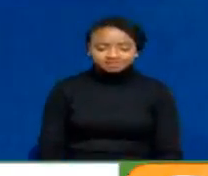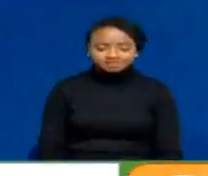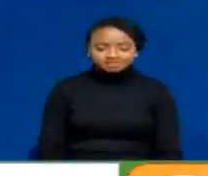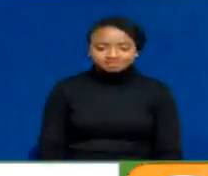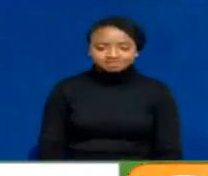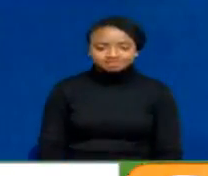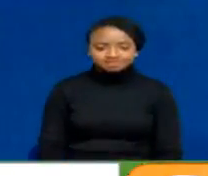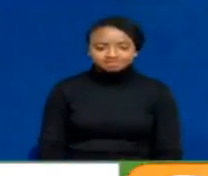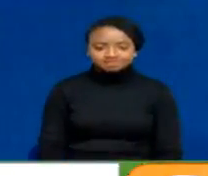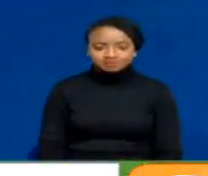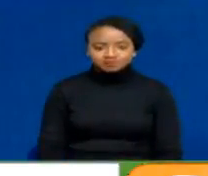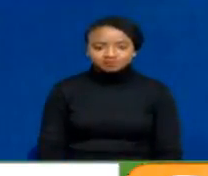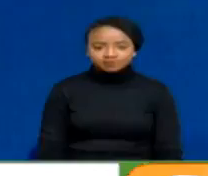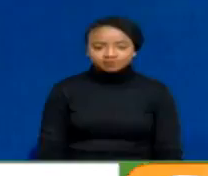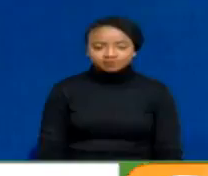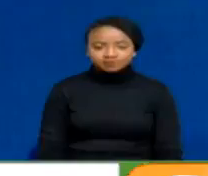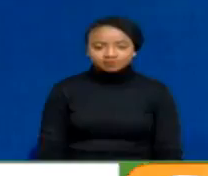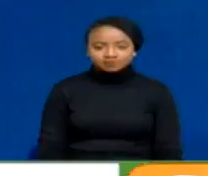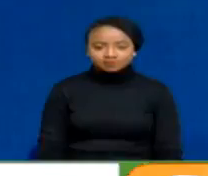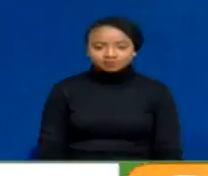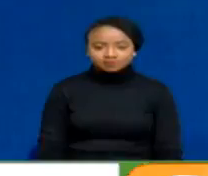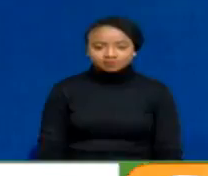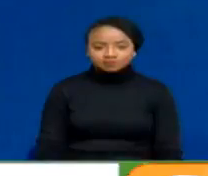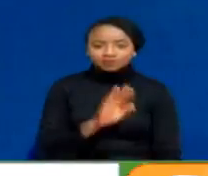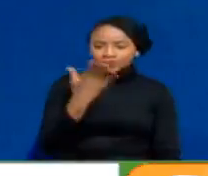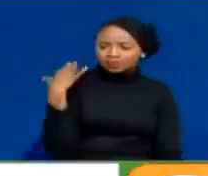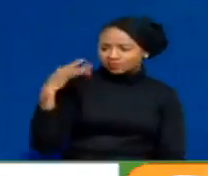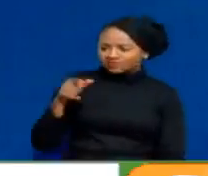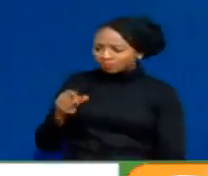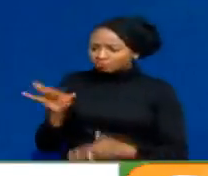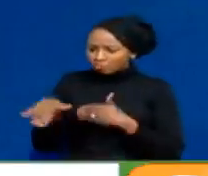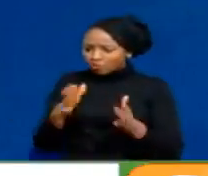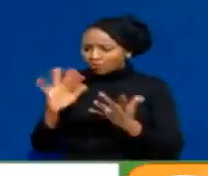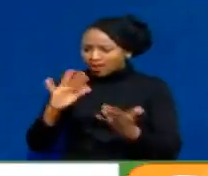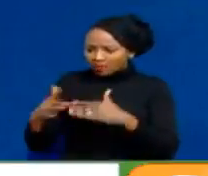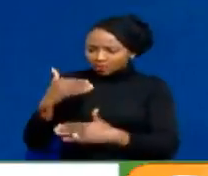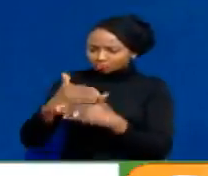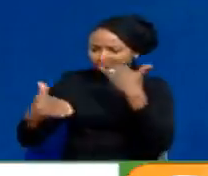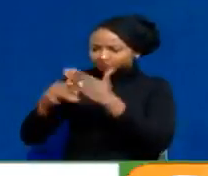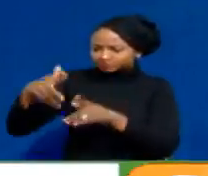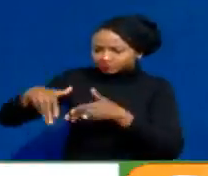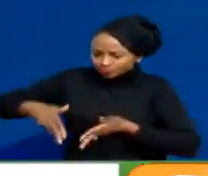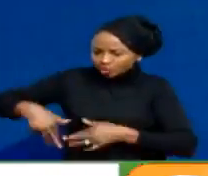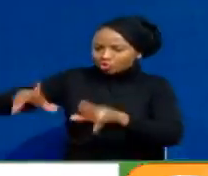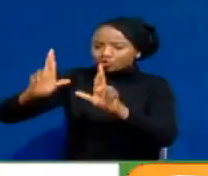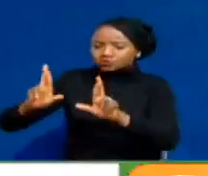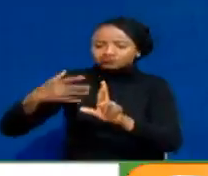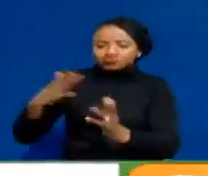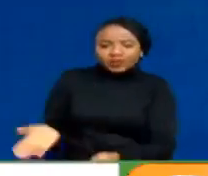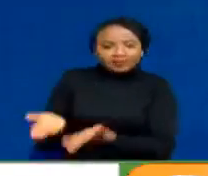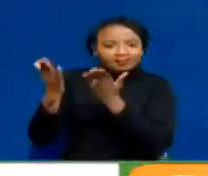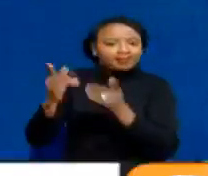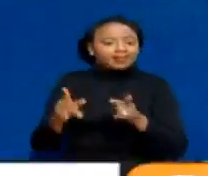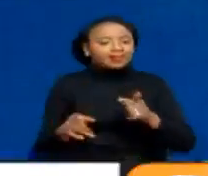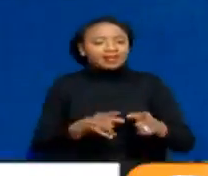We changed the model of constructing roads, we got results. We changed the model of connecting electricity, we